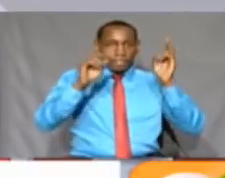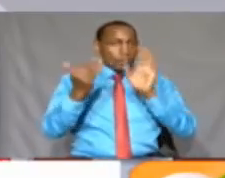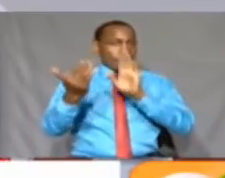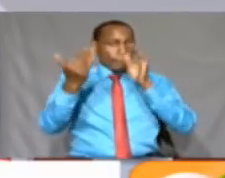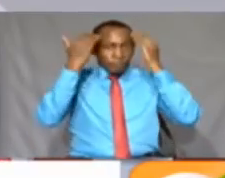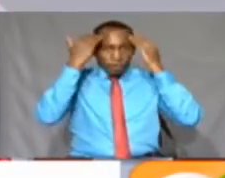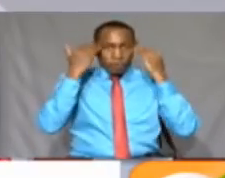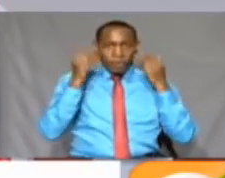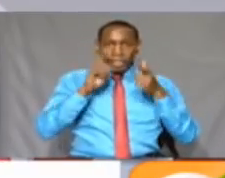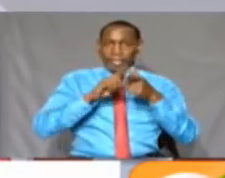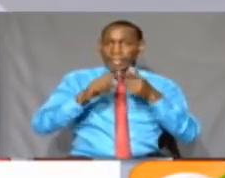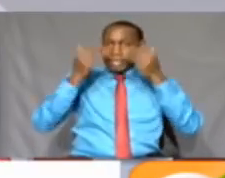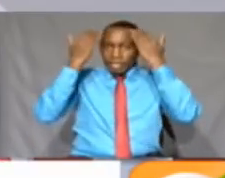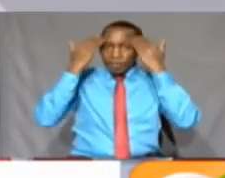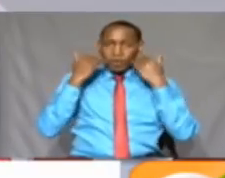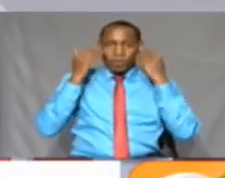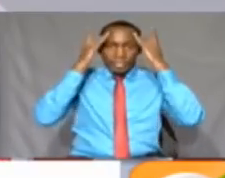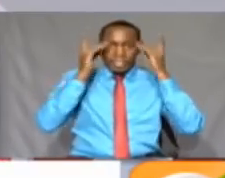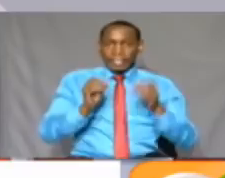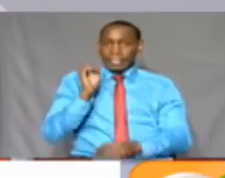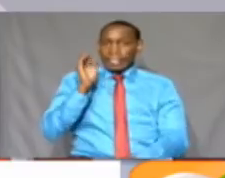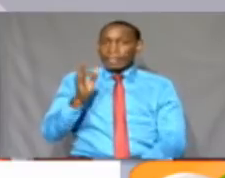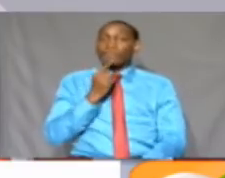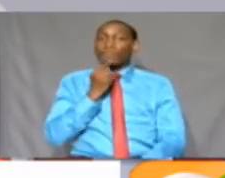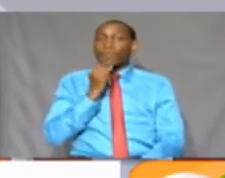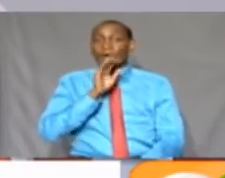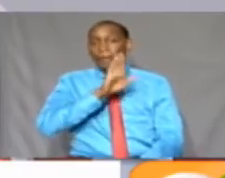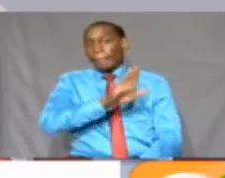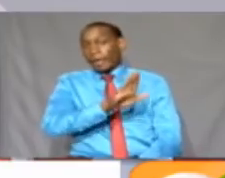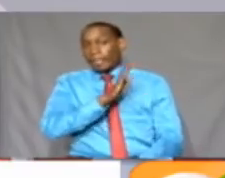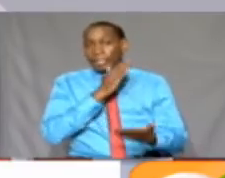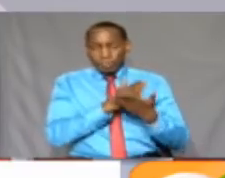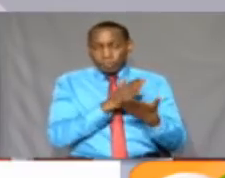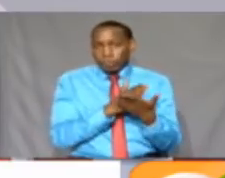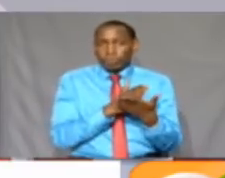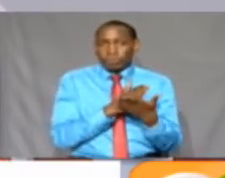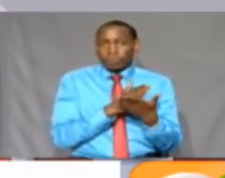if it goes to court, then the court will determine whether this boy was actually,